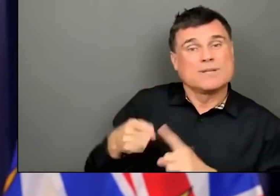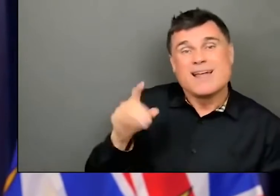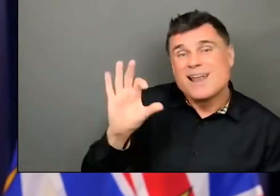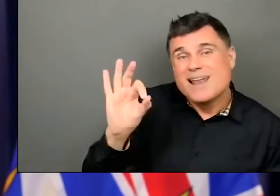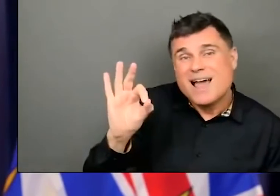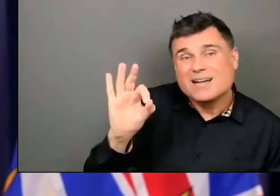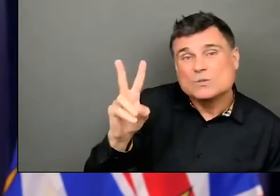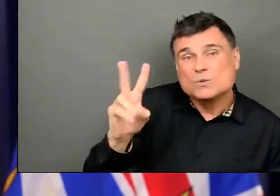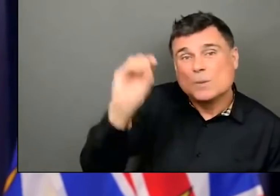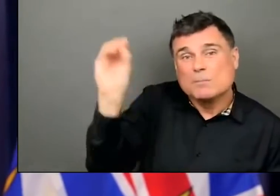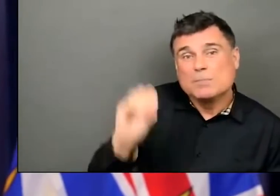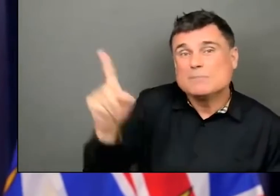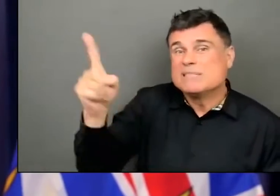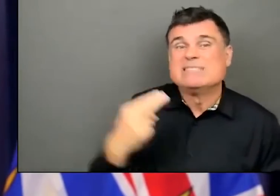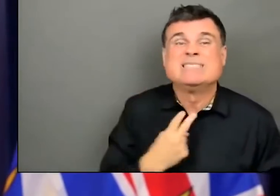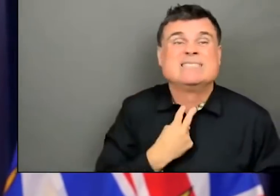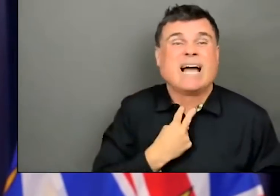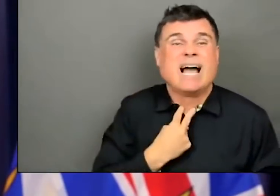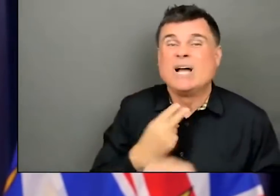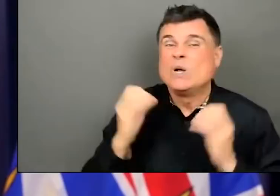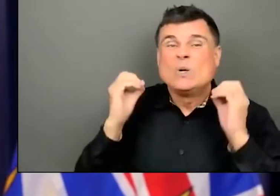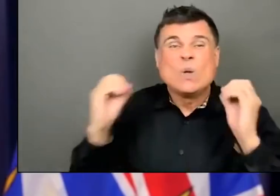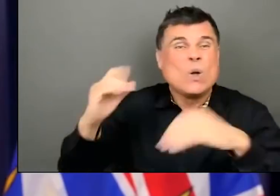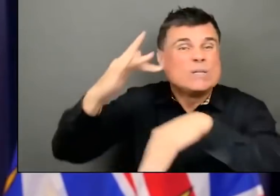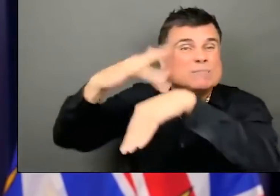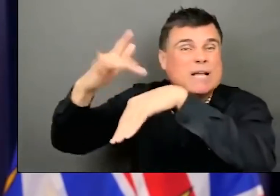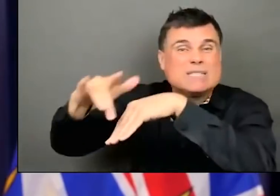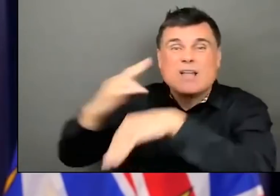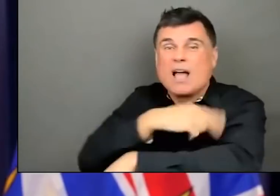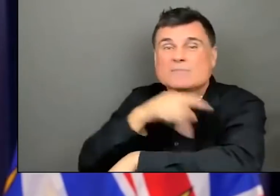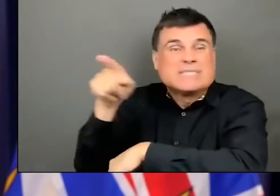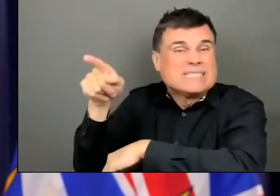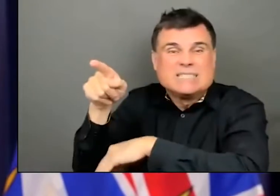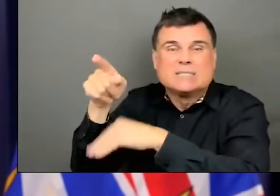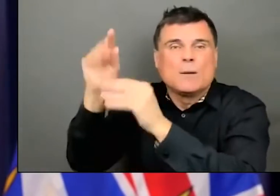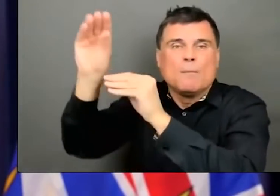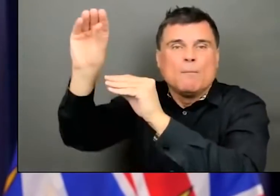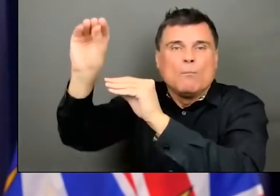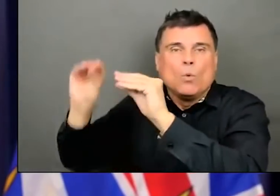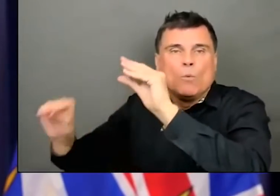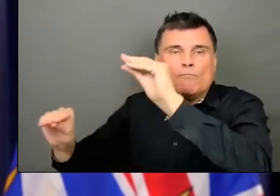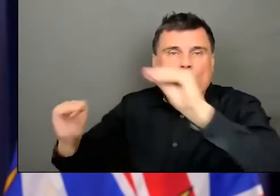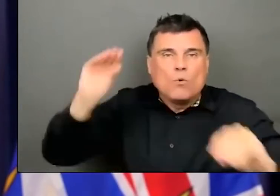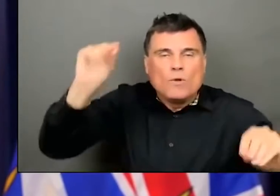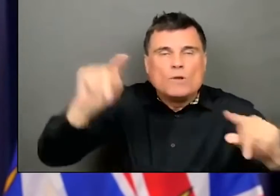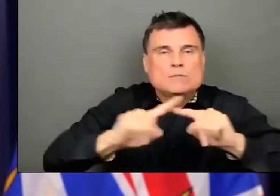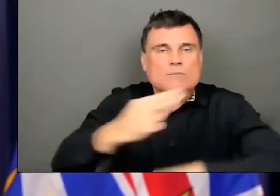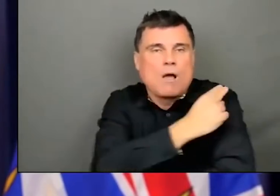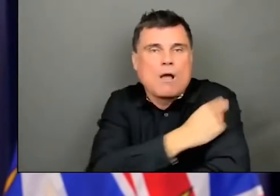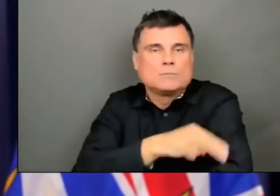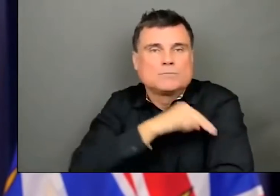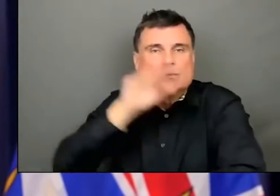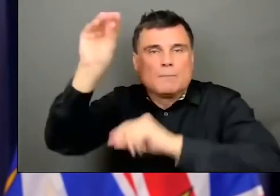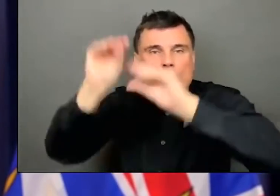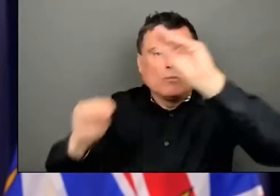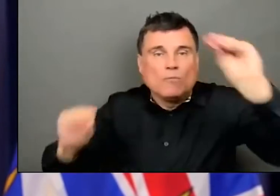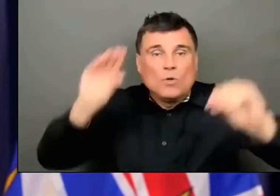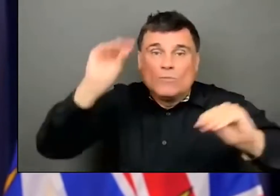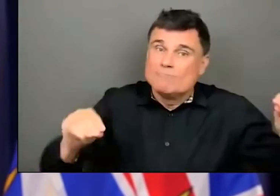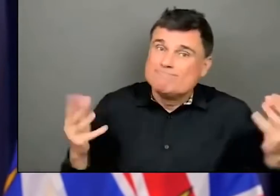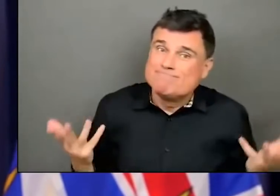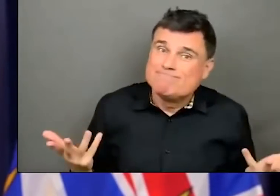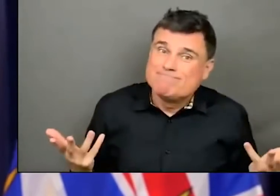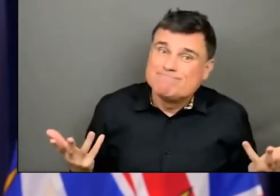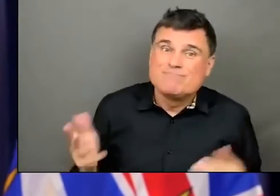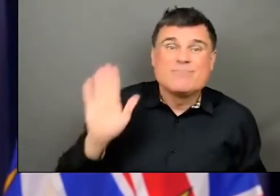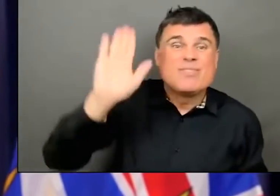critically ill, who've been transported away from home during the most challenging of times. These numbers show just how critical it is that each of us takes all